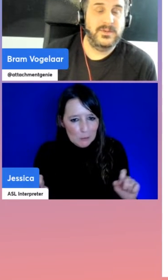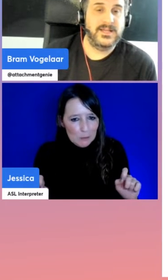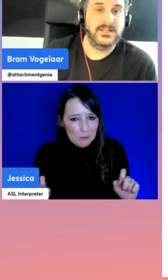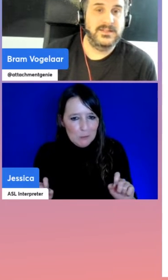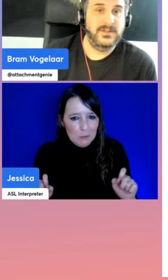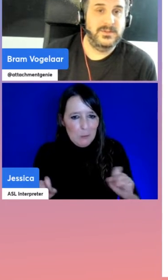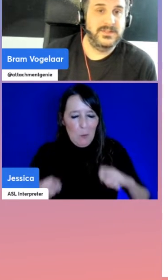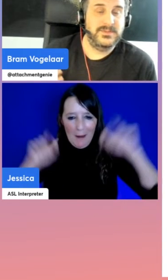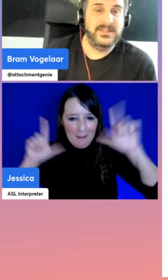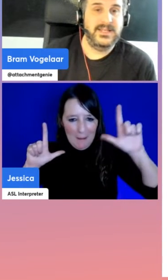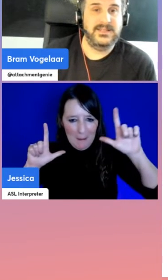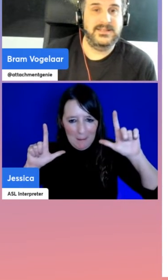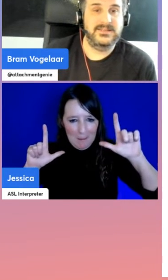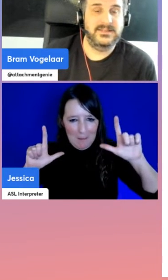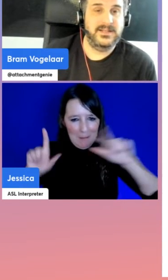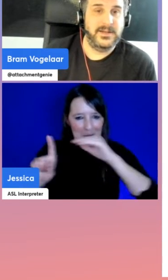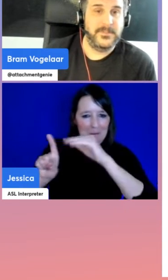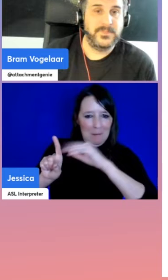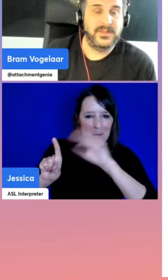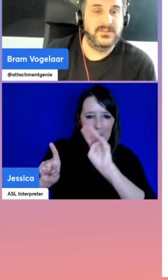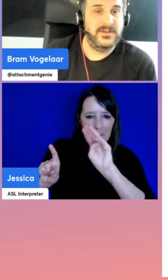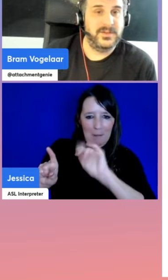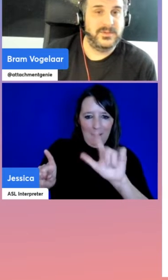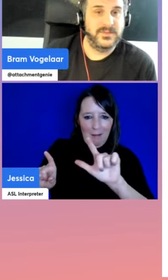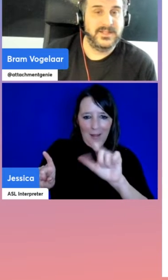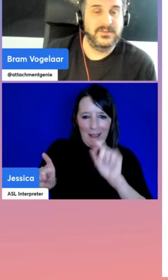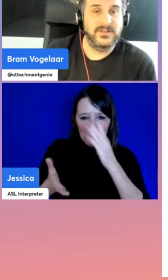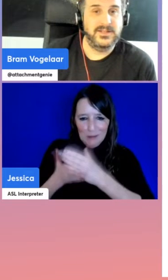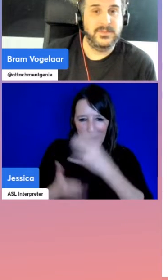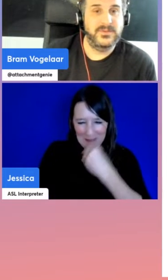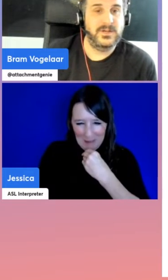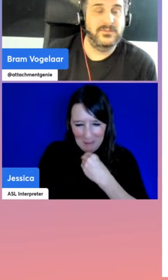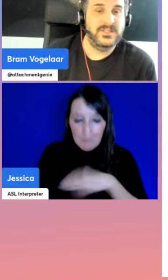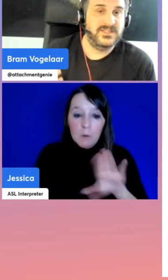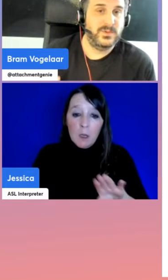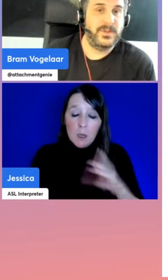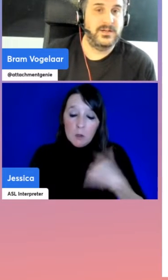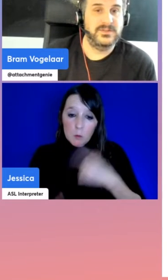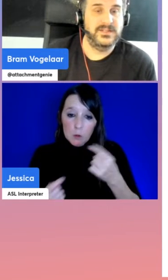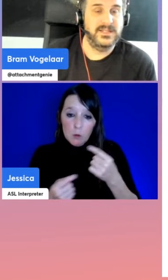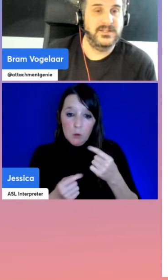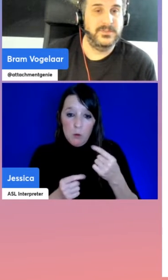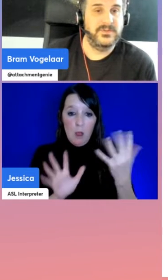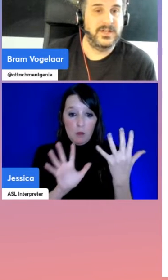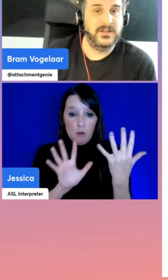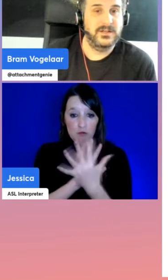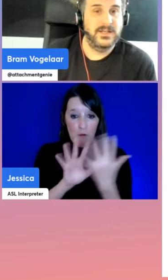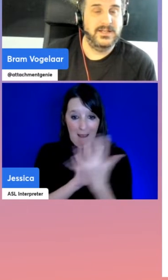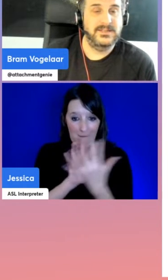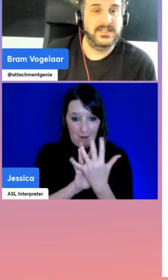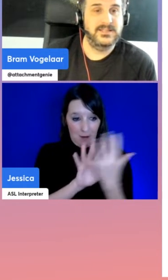All right, so what we actually do is we take this the traffic config that we created before, and we swap out the